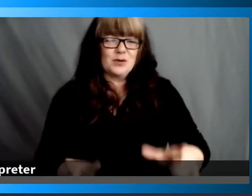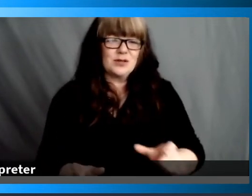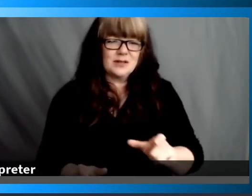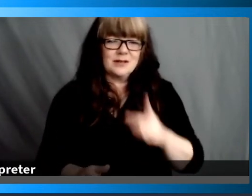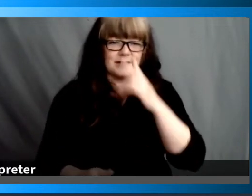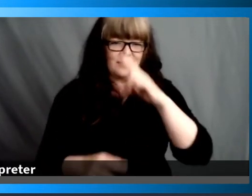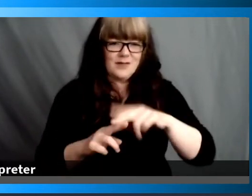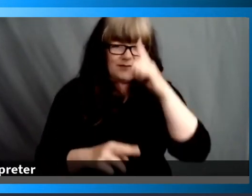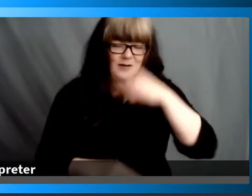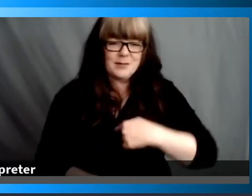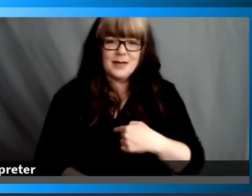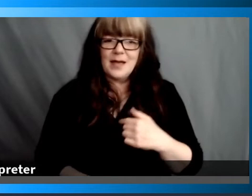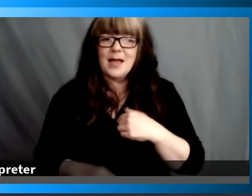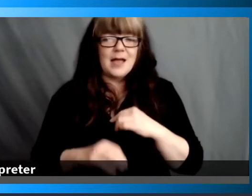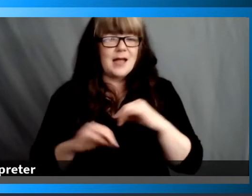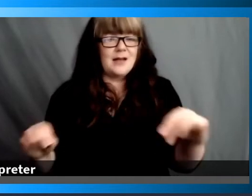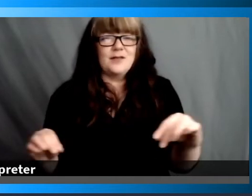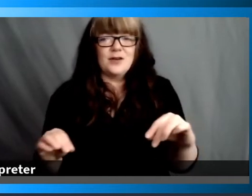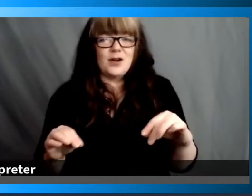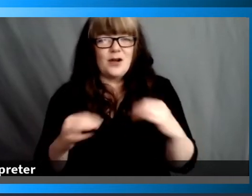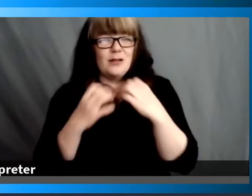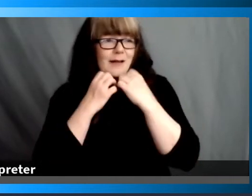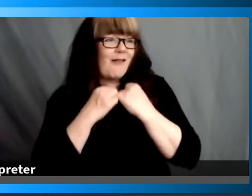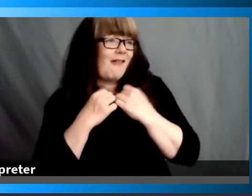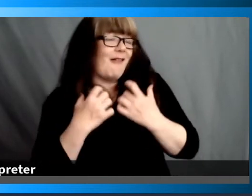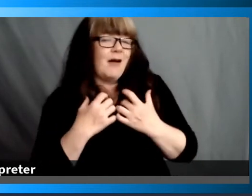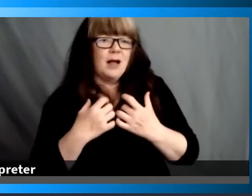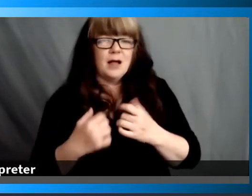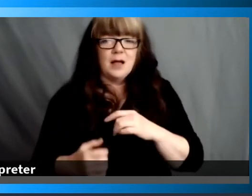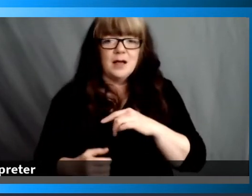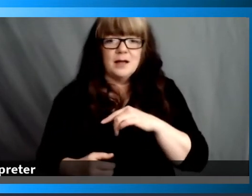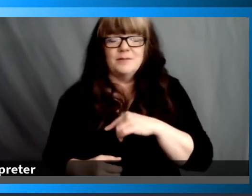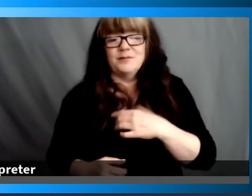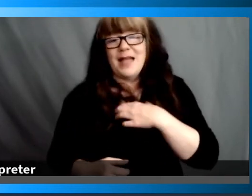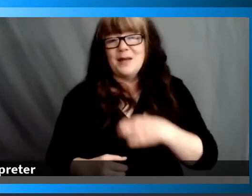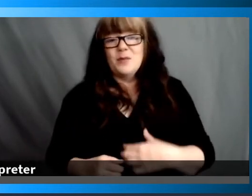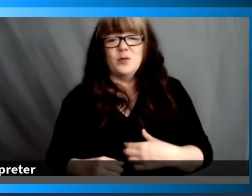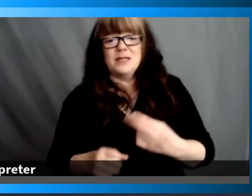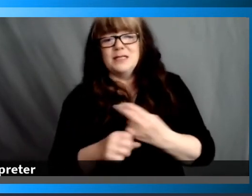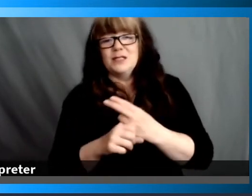I have no preservation. That's why I was willing to wear Tim Rose on stash in public.